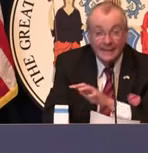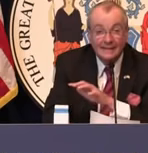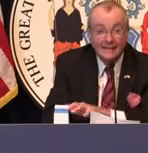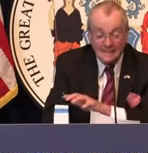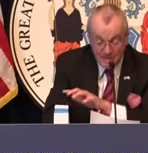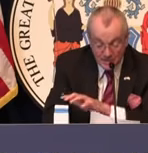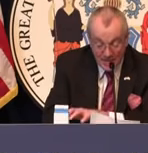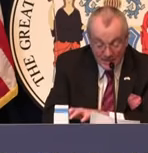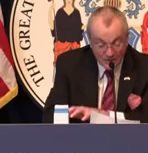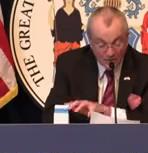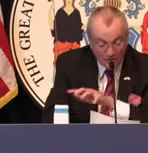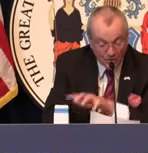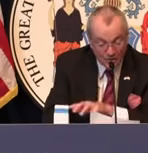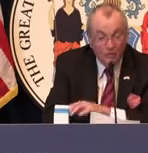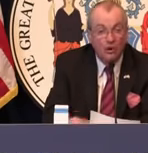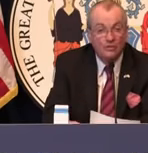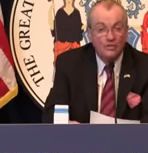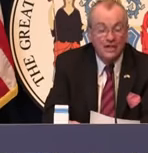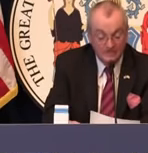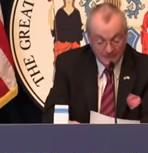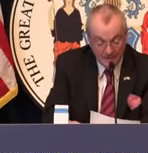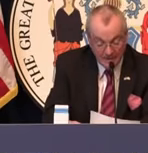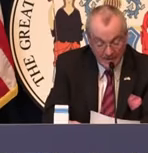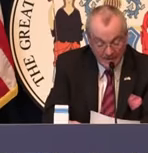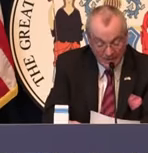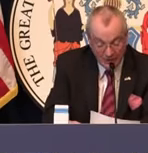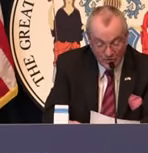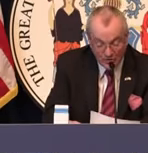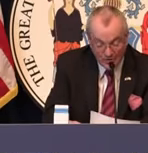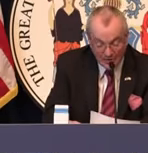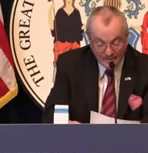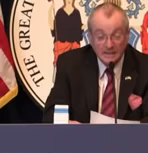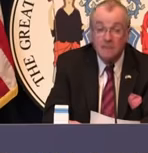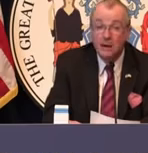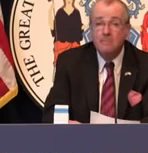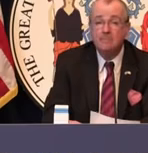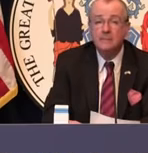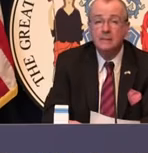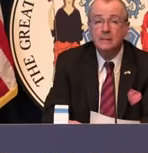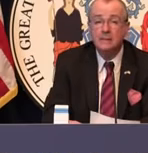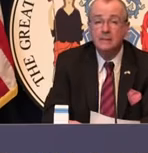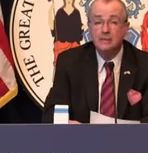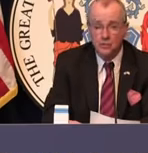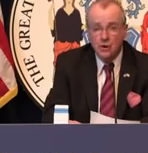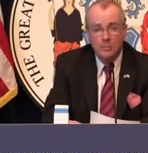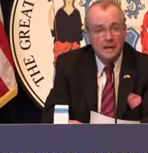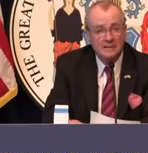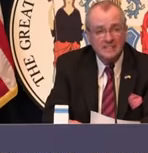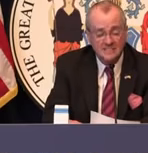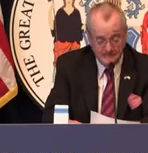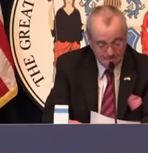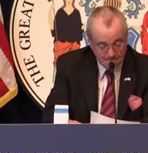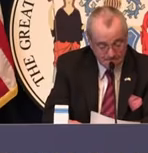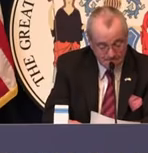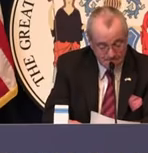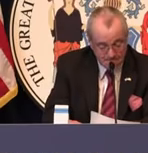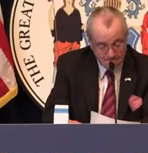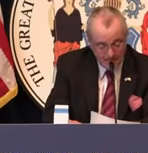centralizing how that data is managed for greater oversight, and for those who fail to keep up, stronger